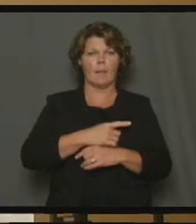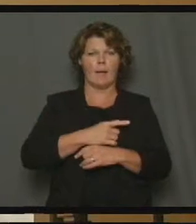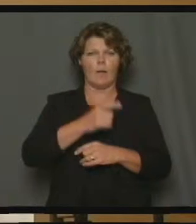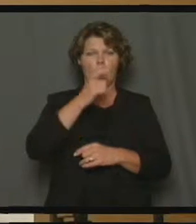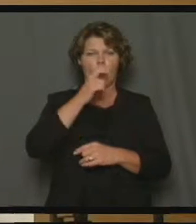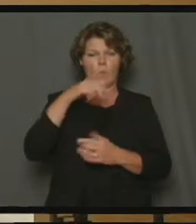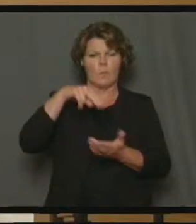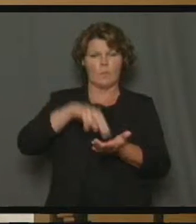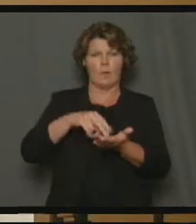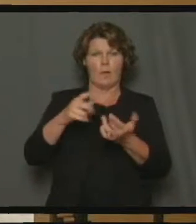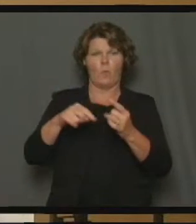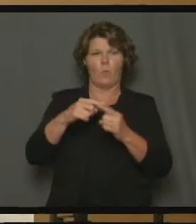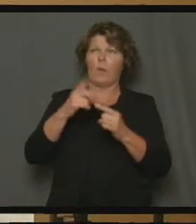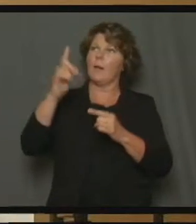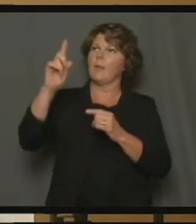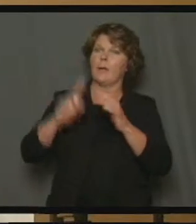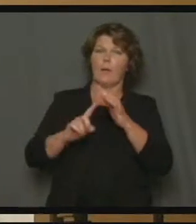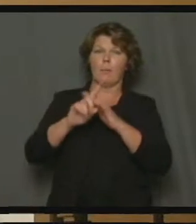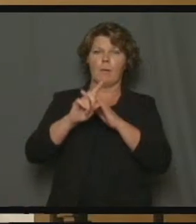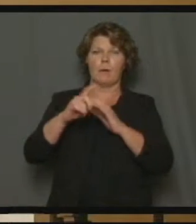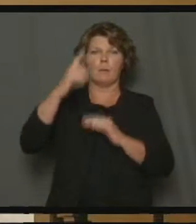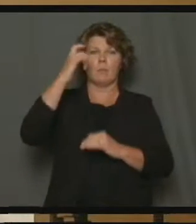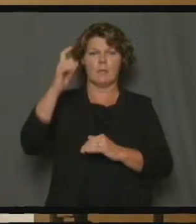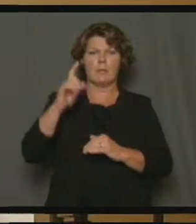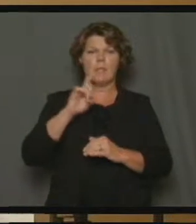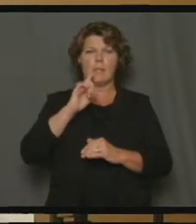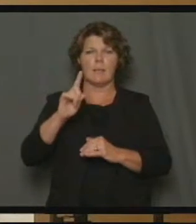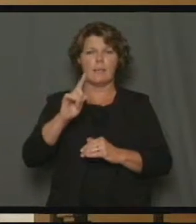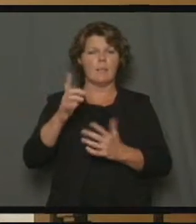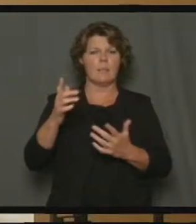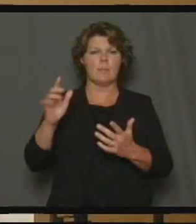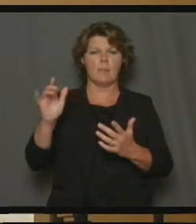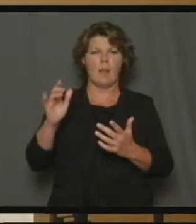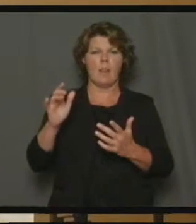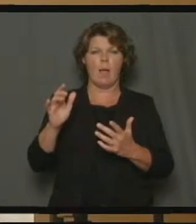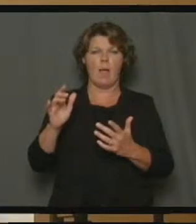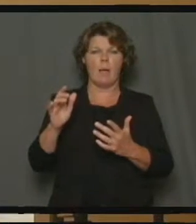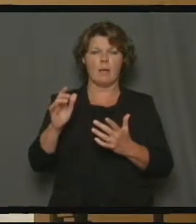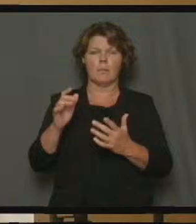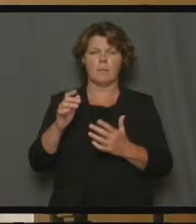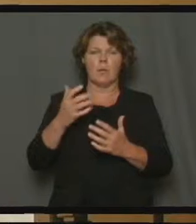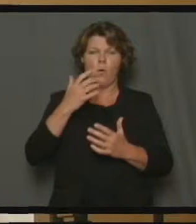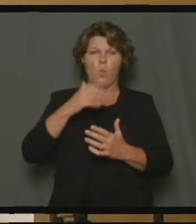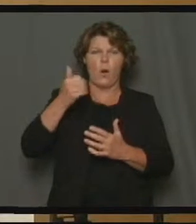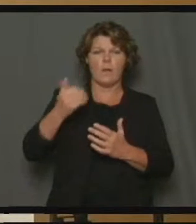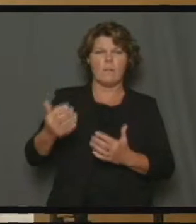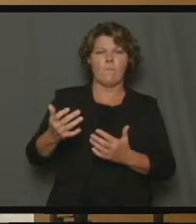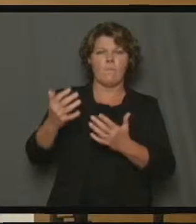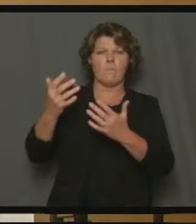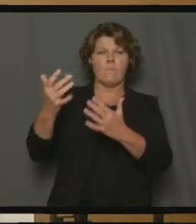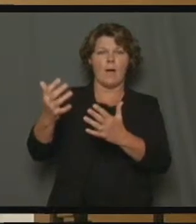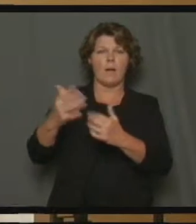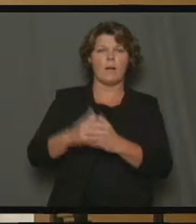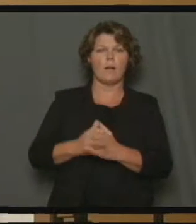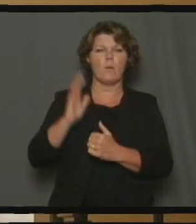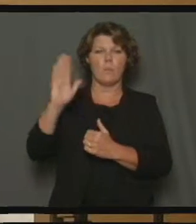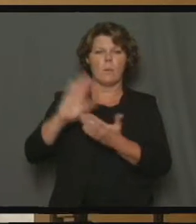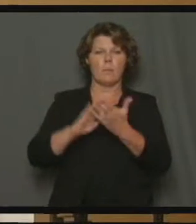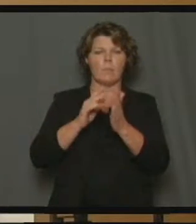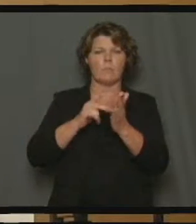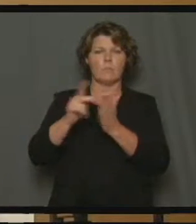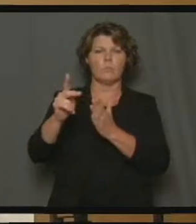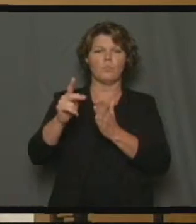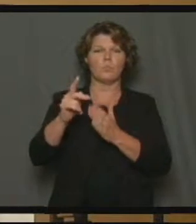appears? For he is like a refiner's fire and like a fuller's soap. He will sit as a refiner and purifier of